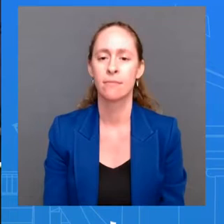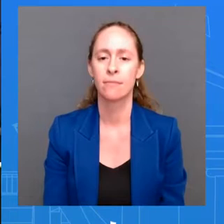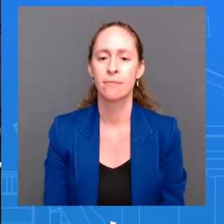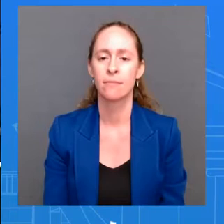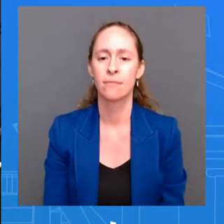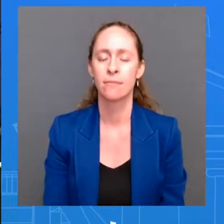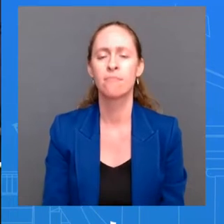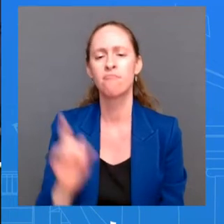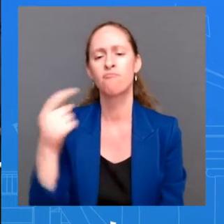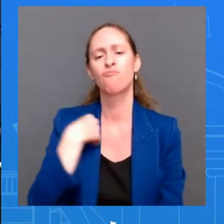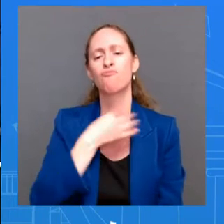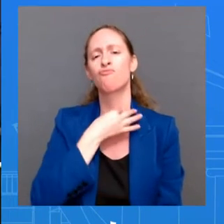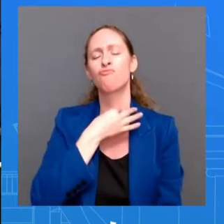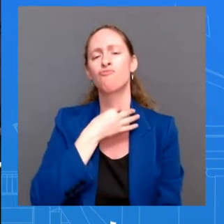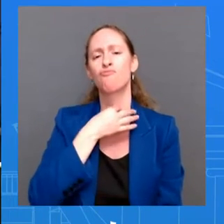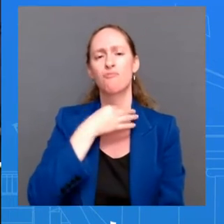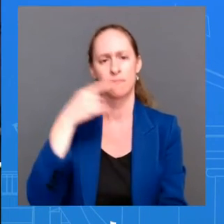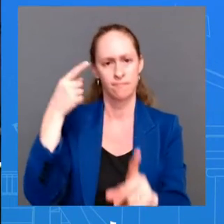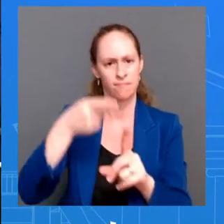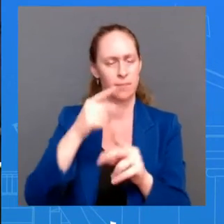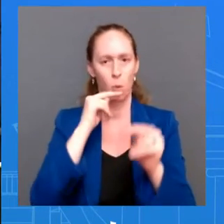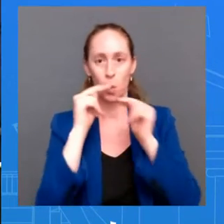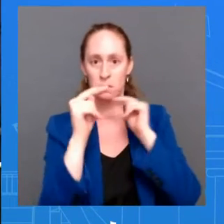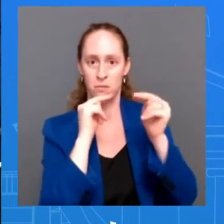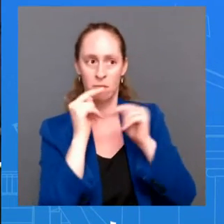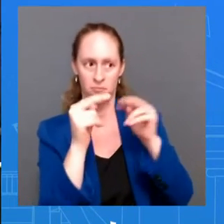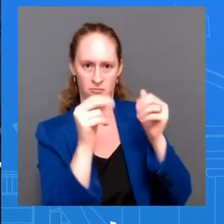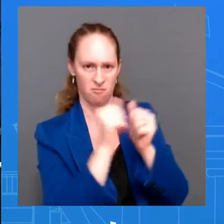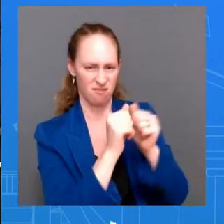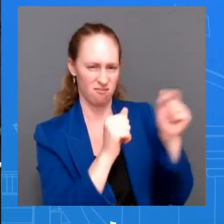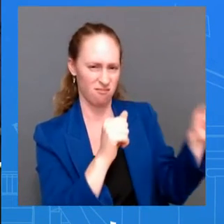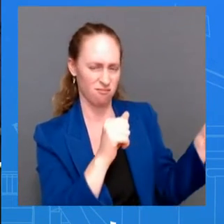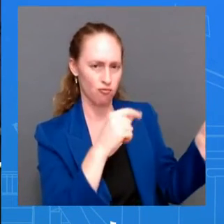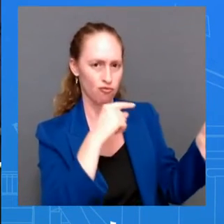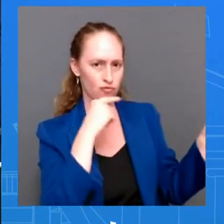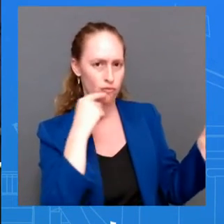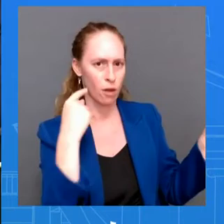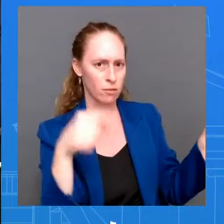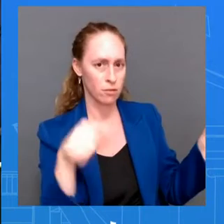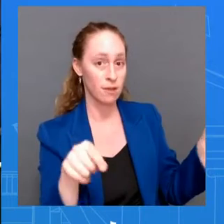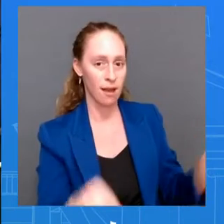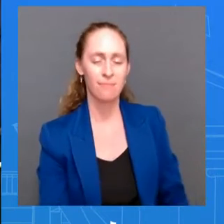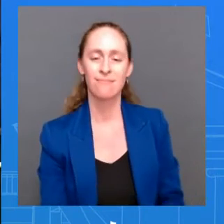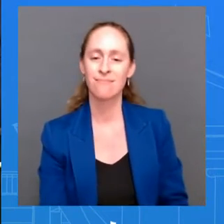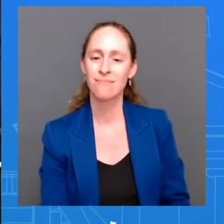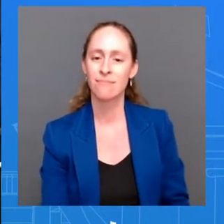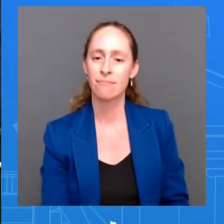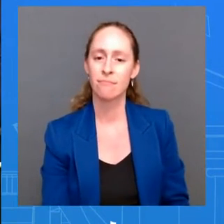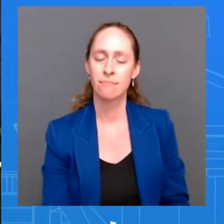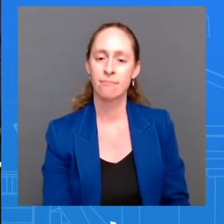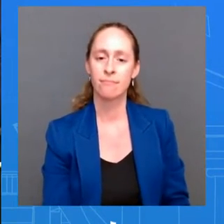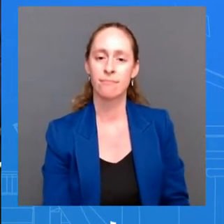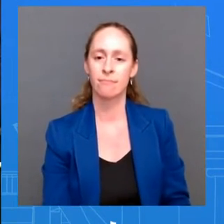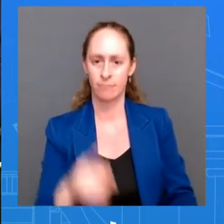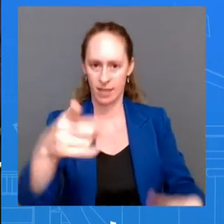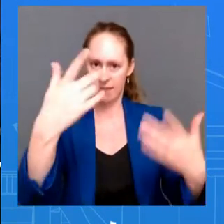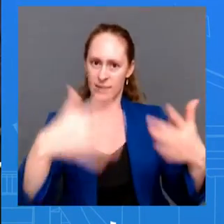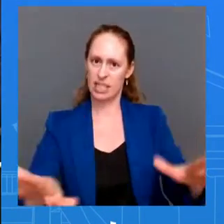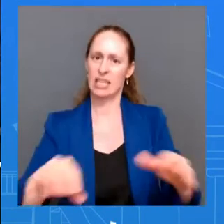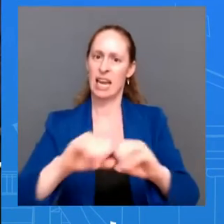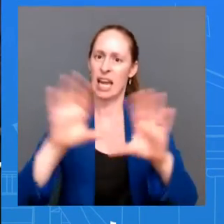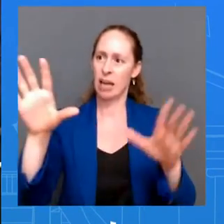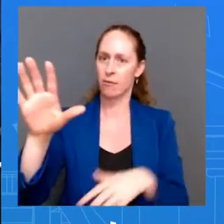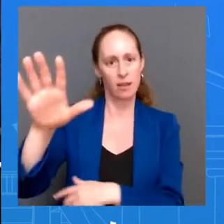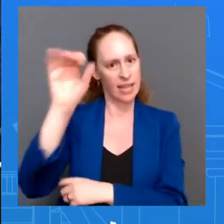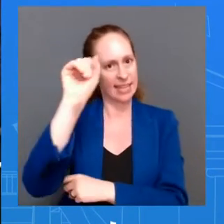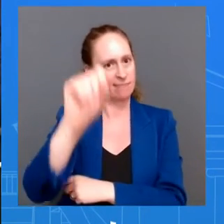what it was hoping to by going public with this substantial offer now that we are seeing some engagement between Secretary Blinken and the Russian